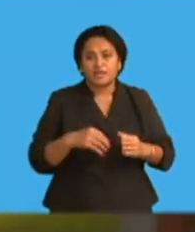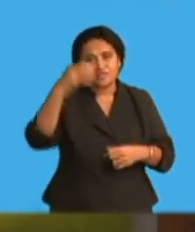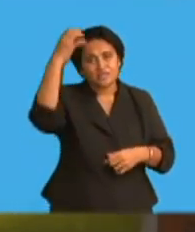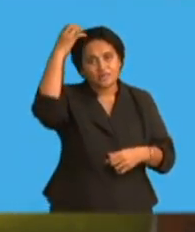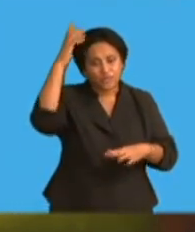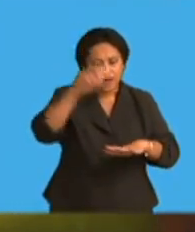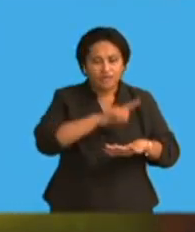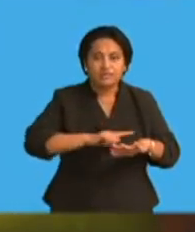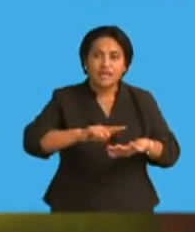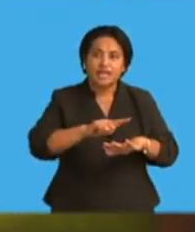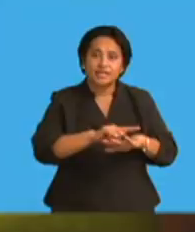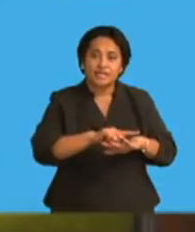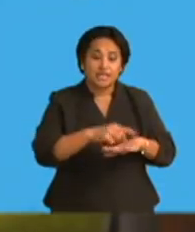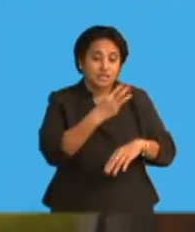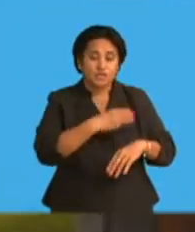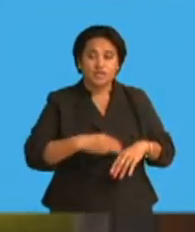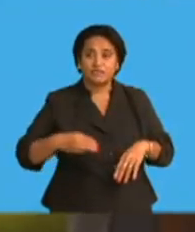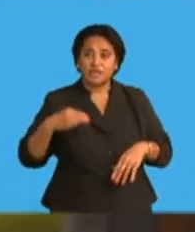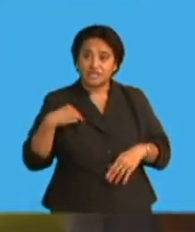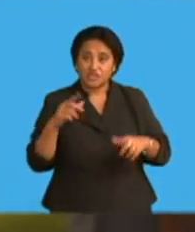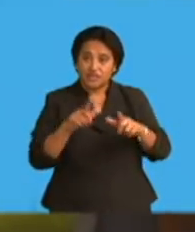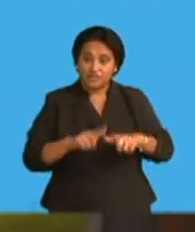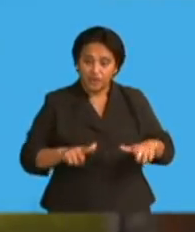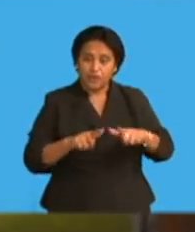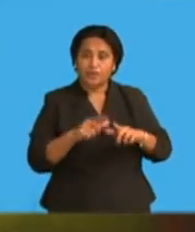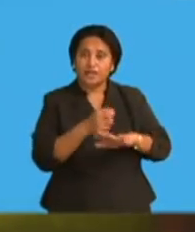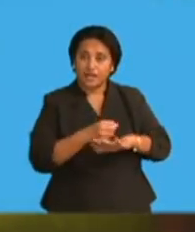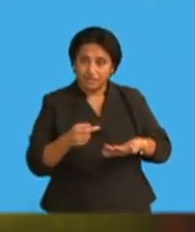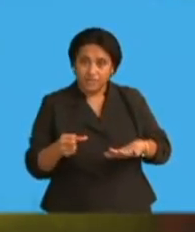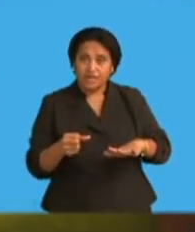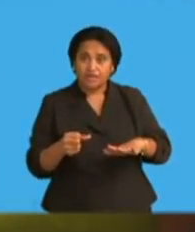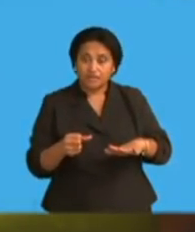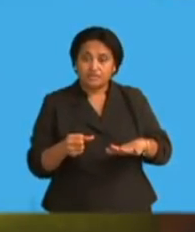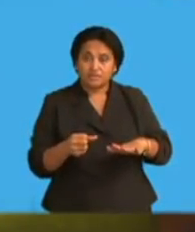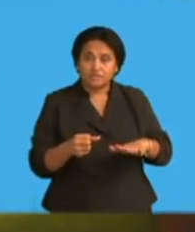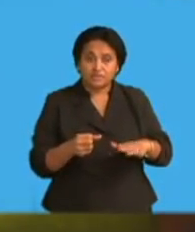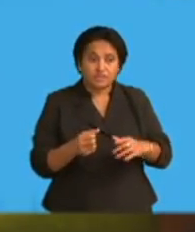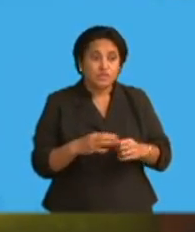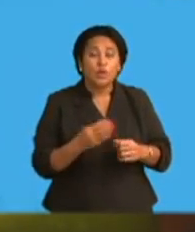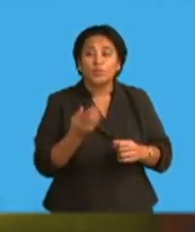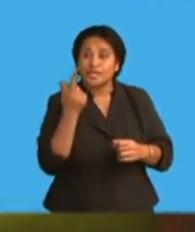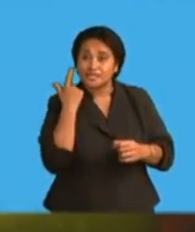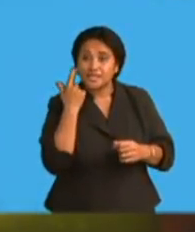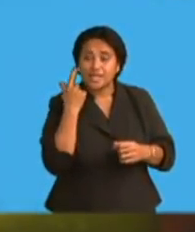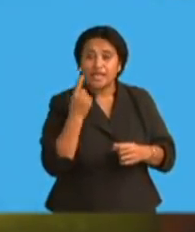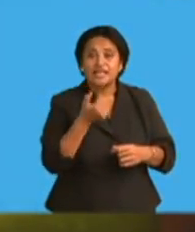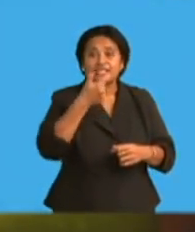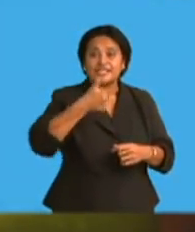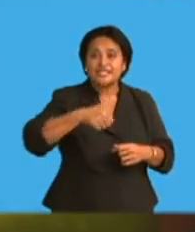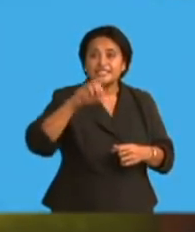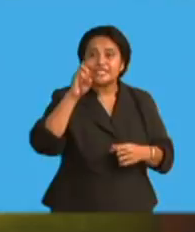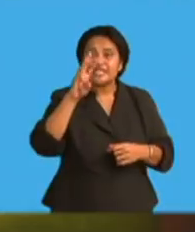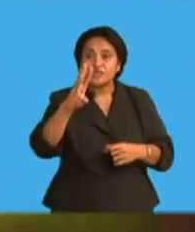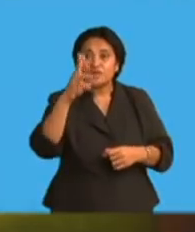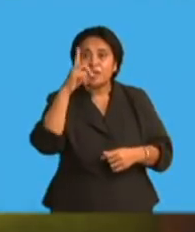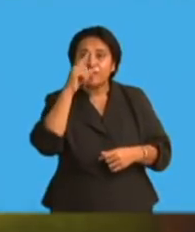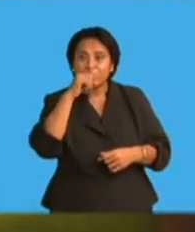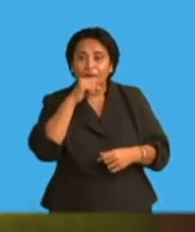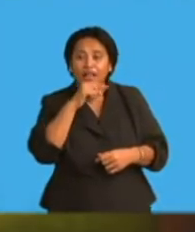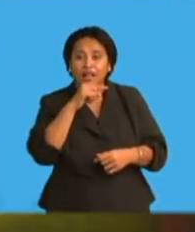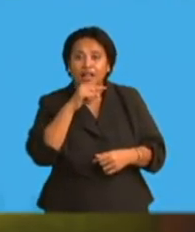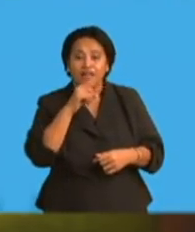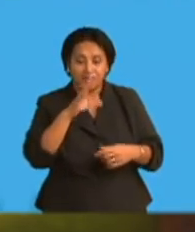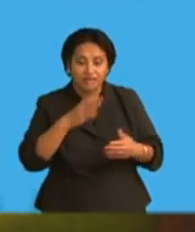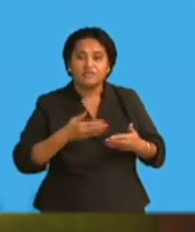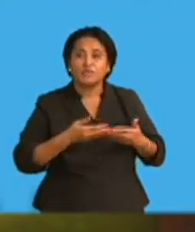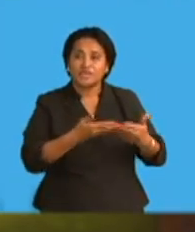Local Government carried out the subdivision. They issued the titles. Yesterday, 63 people have got an asset today that they did not have